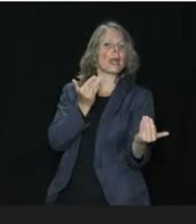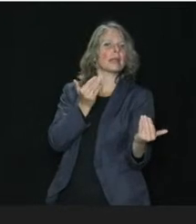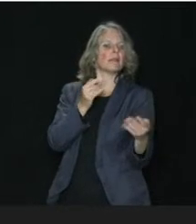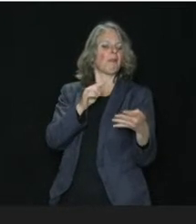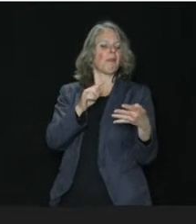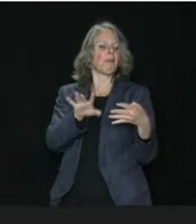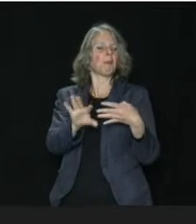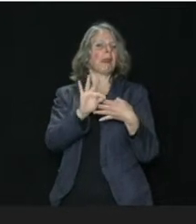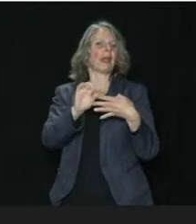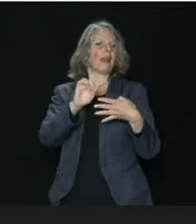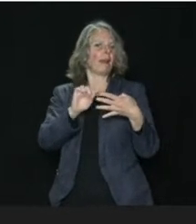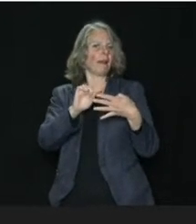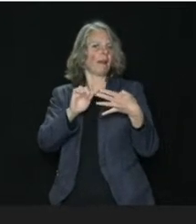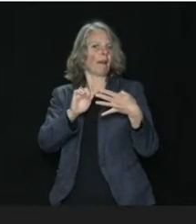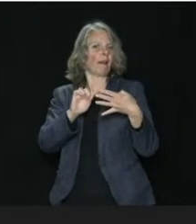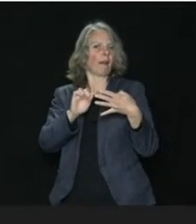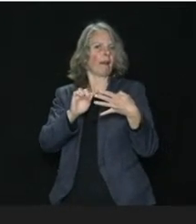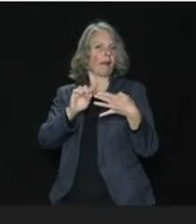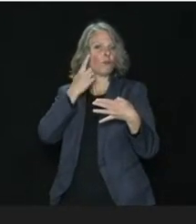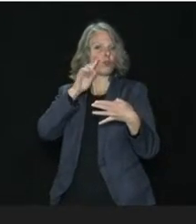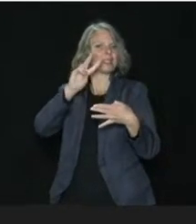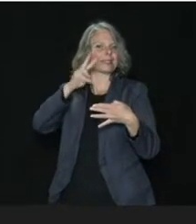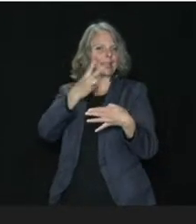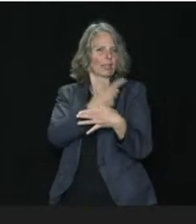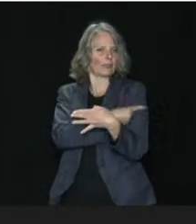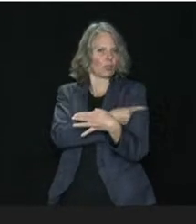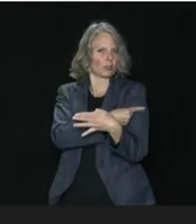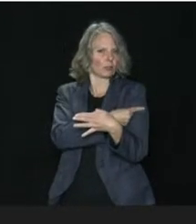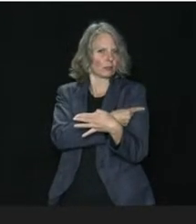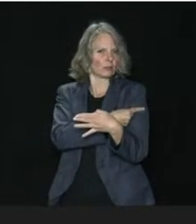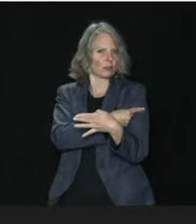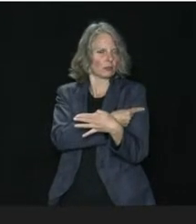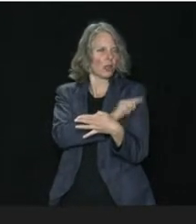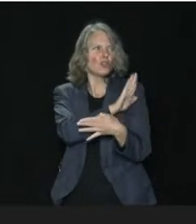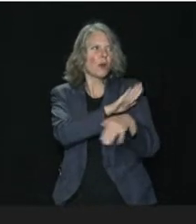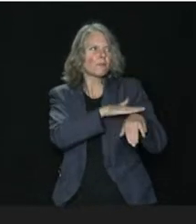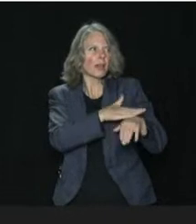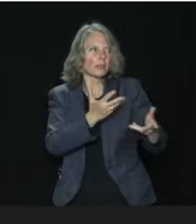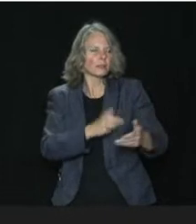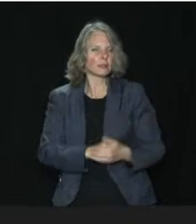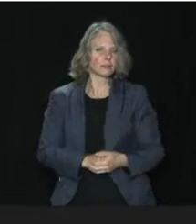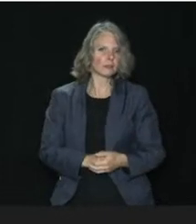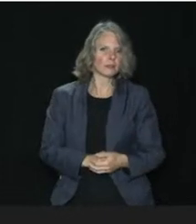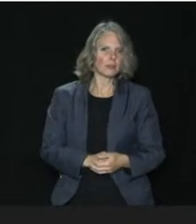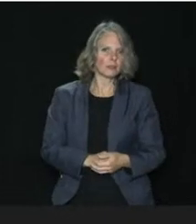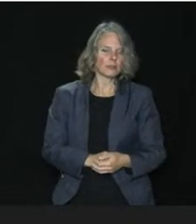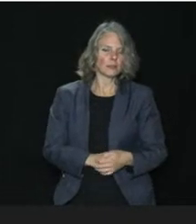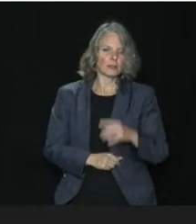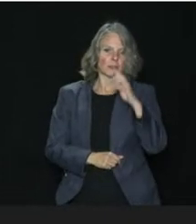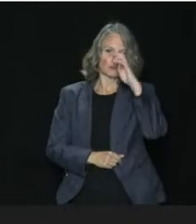sense to take Pfizer, Moderna, a different vaccine for a second dose?